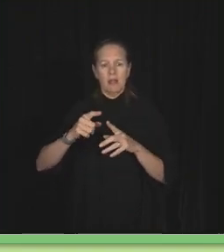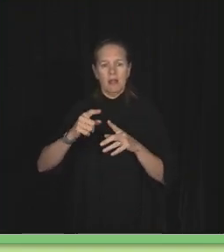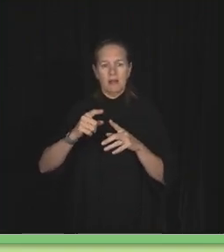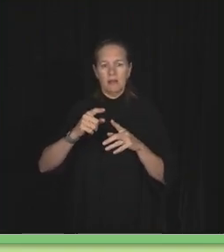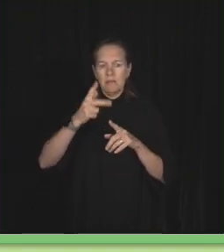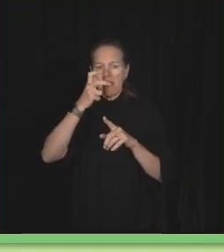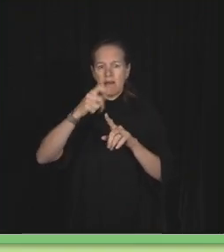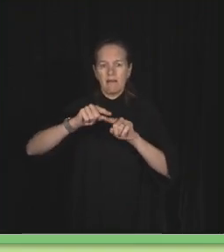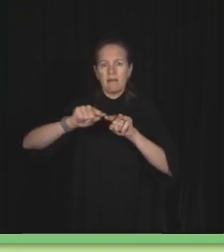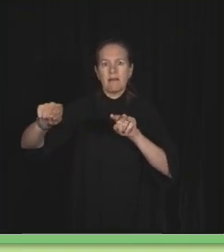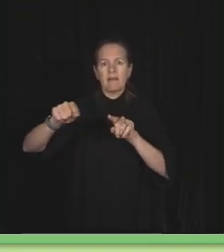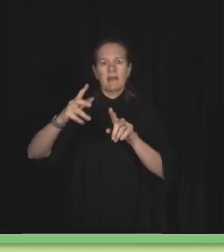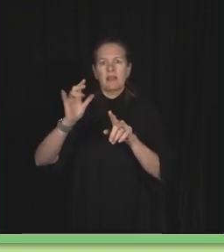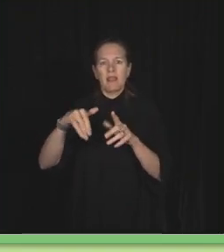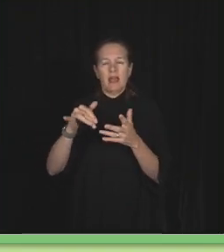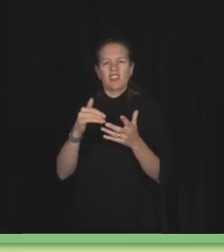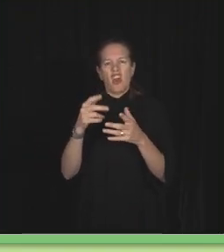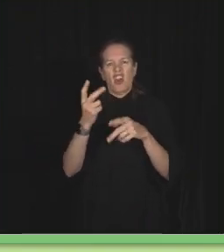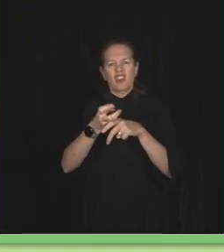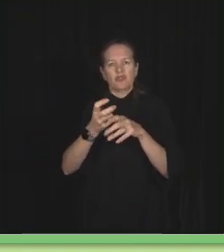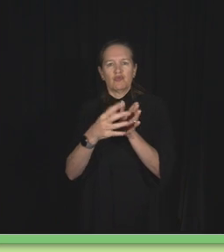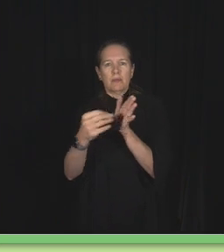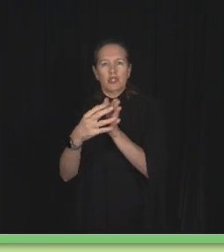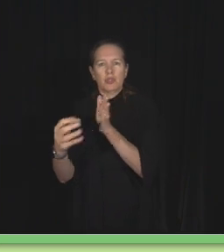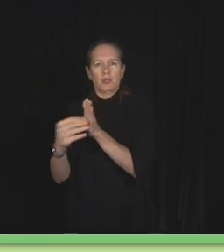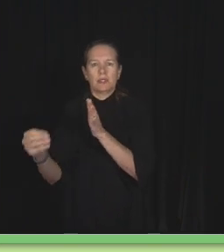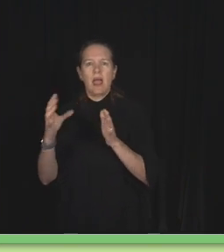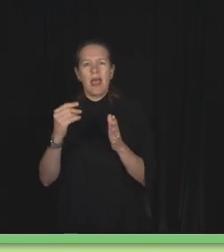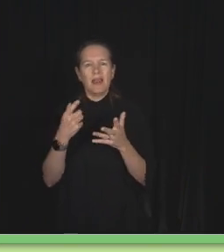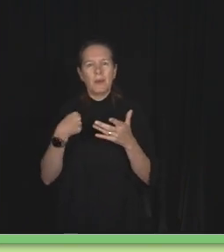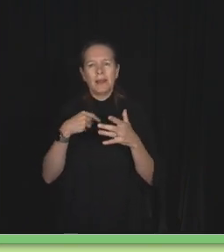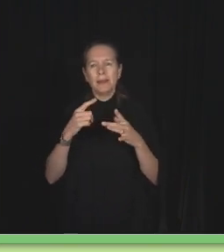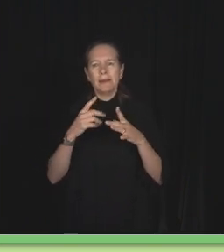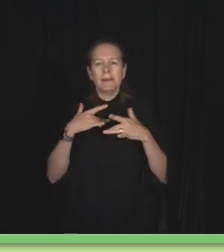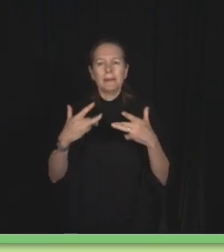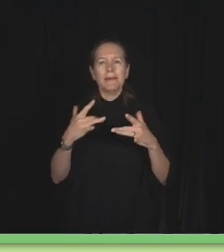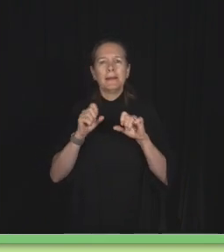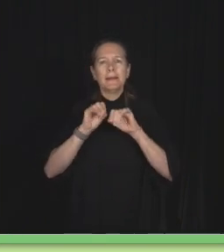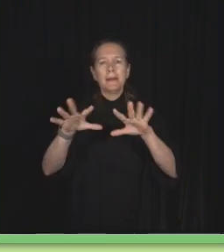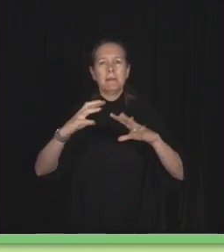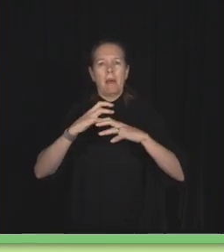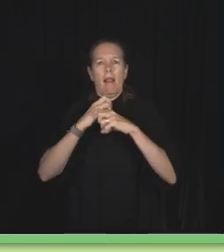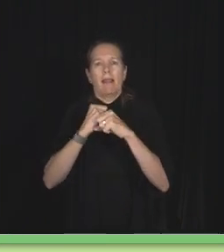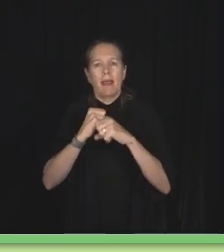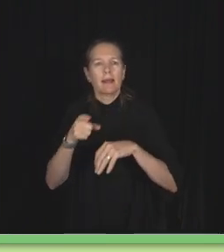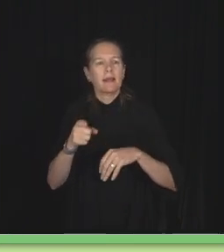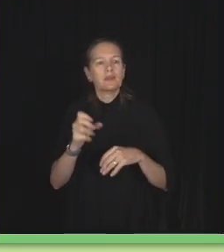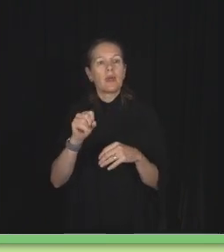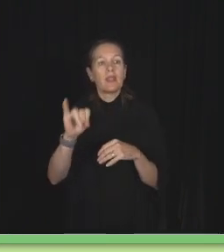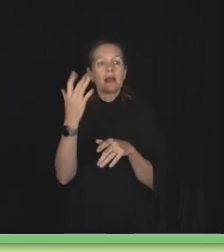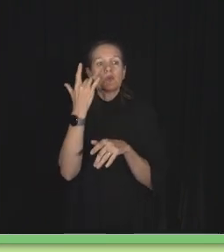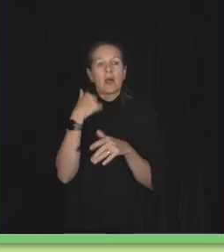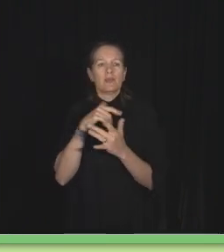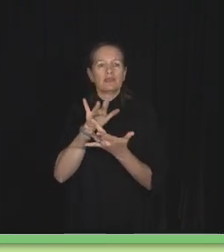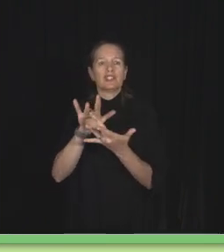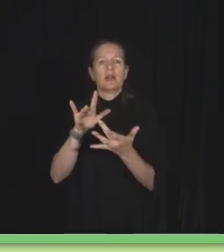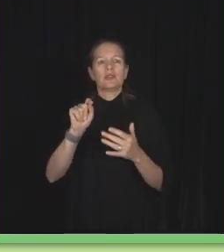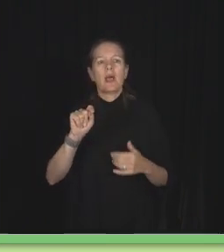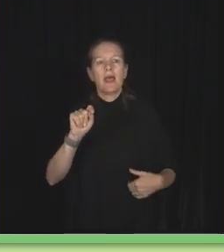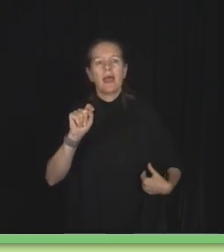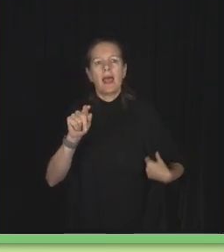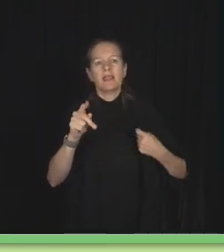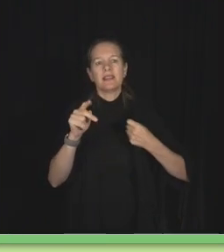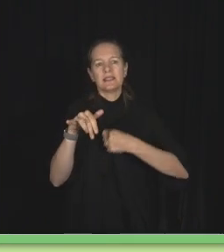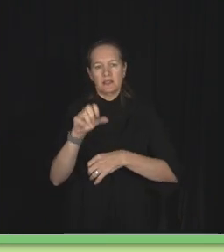to reproduce and creating bottleneck around a few core maintainers. That's why we reached out to Antithesis. So how